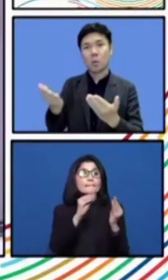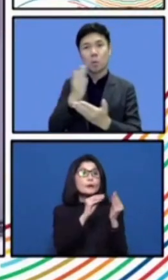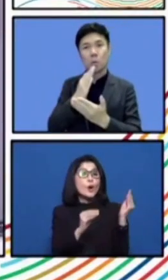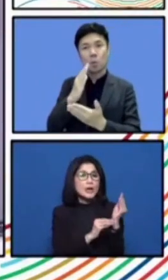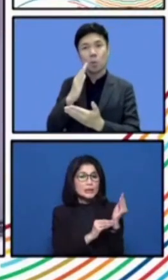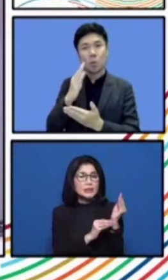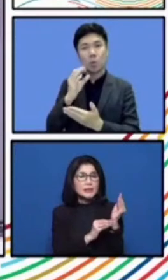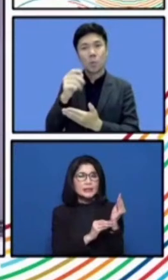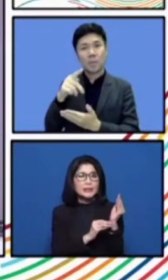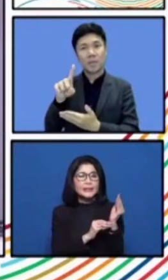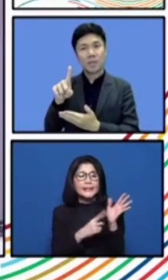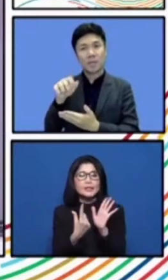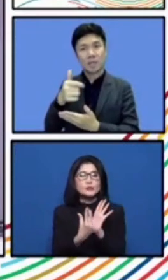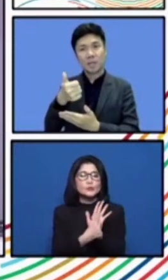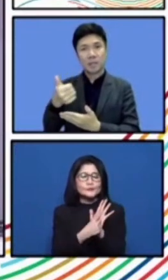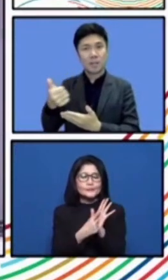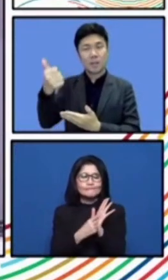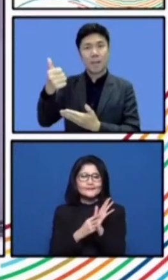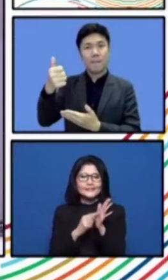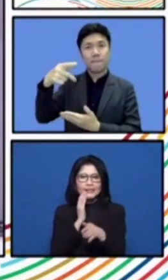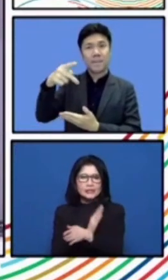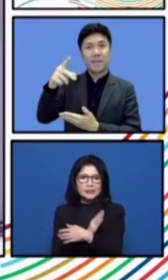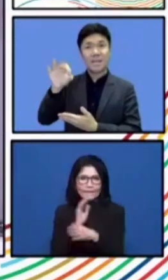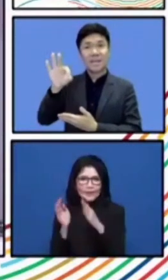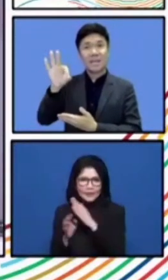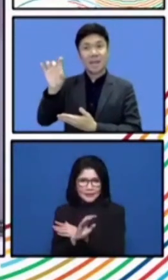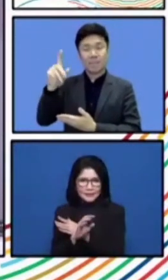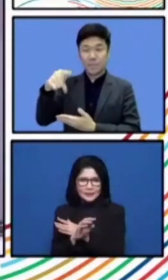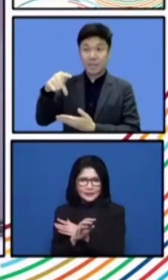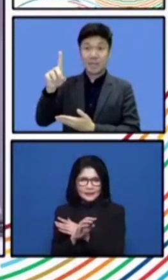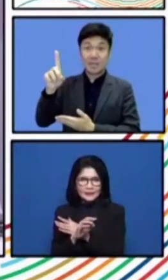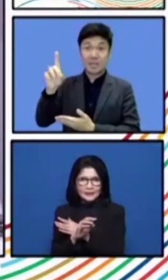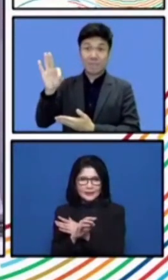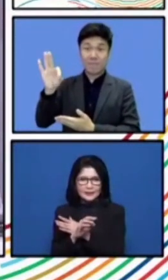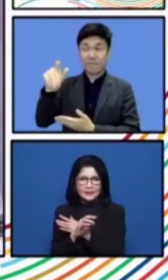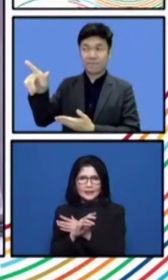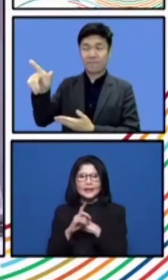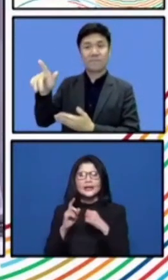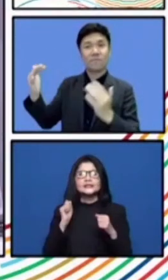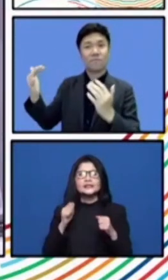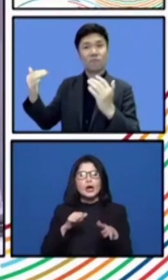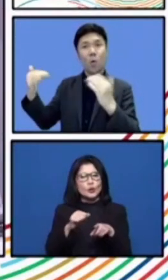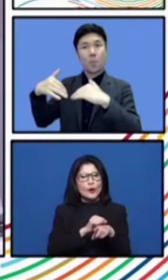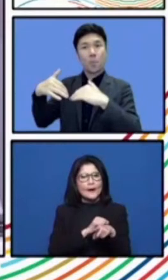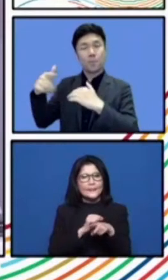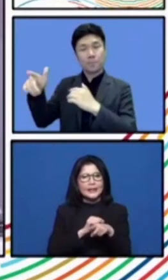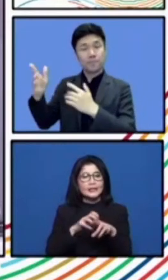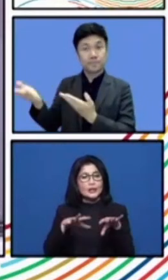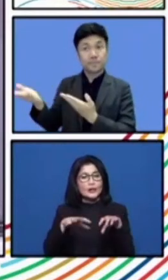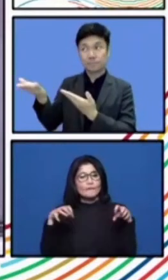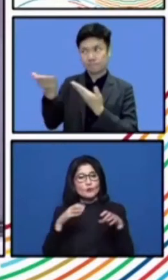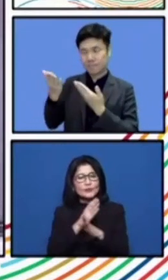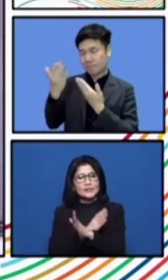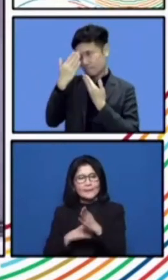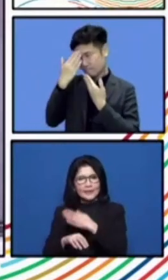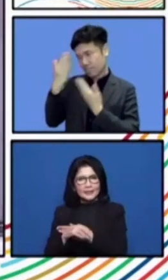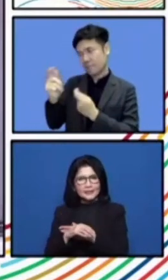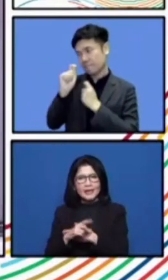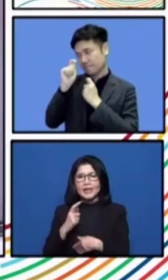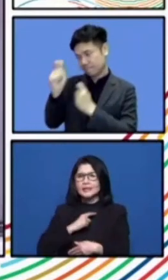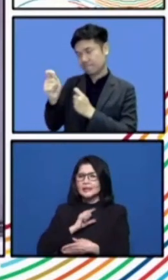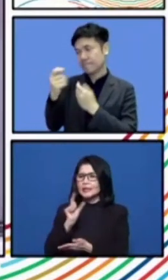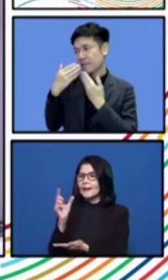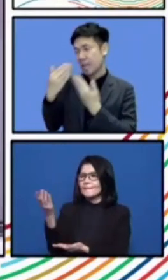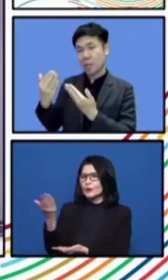south of culture pedia suitability forum and encourage person disabilities here that we join the disability